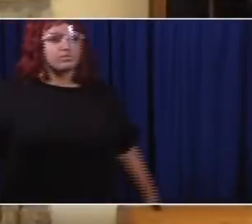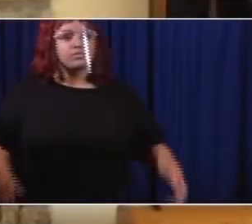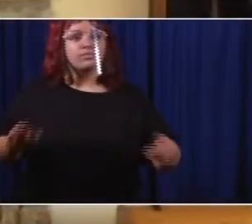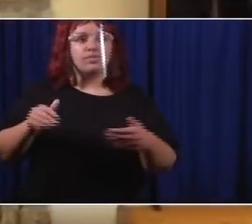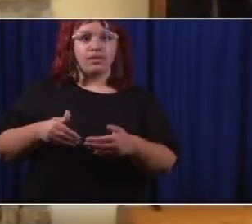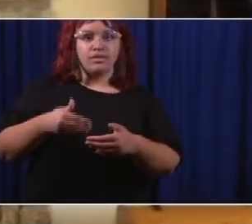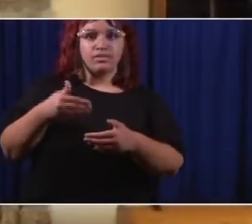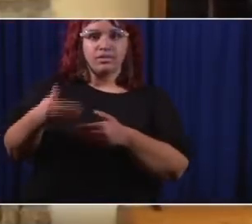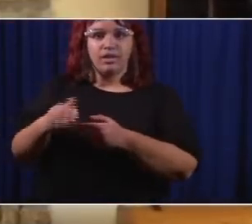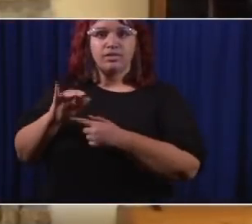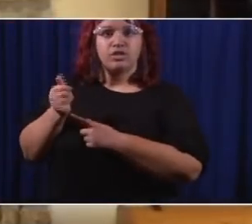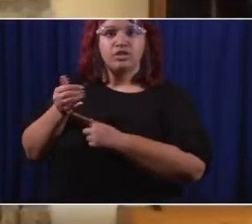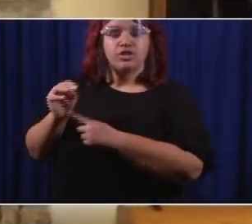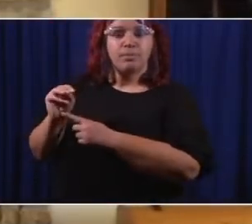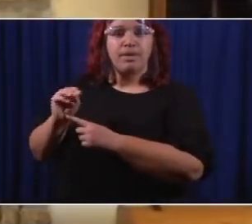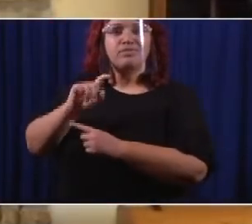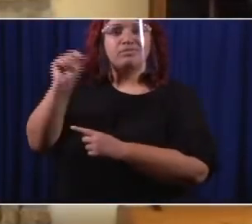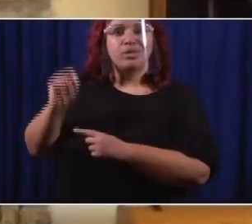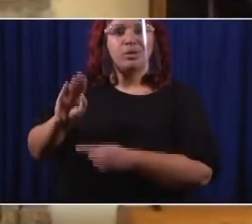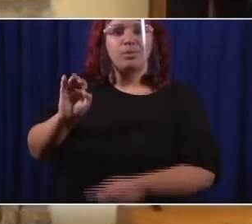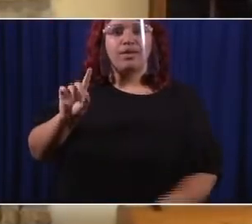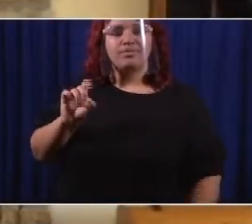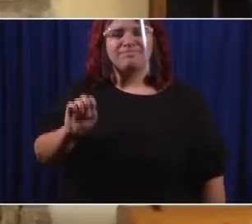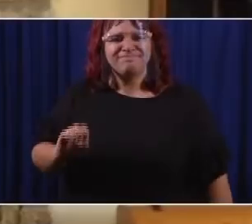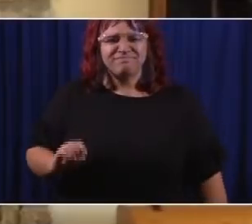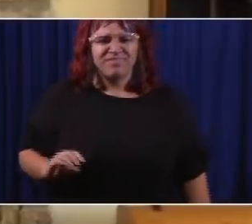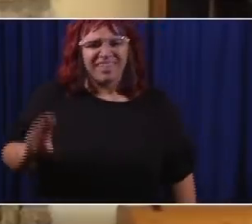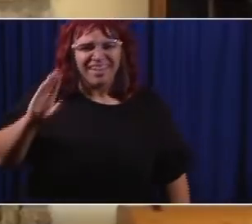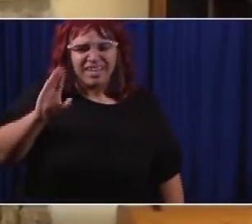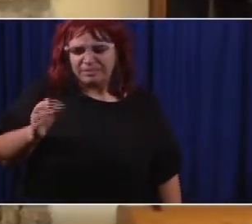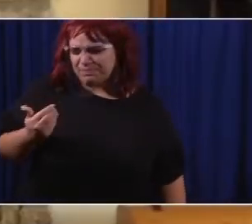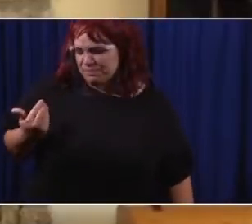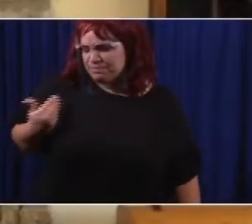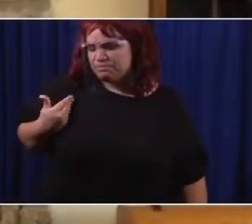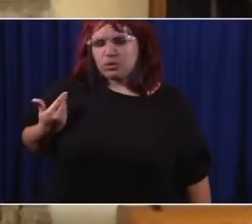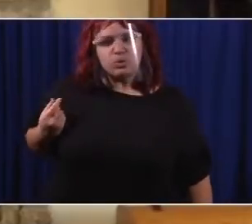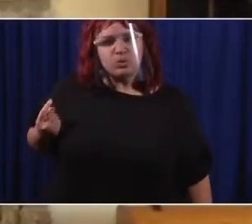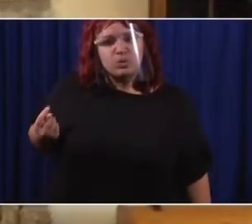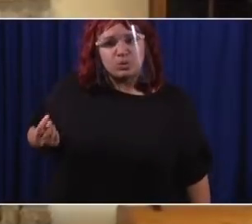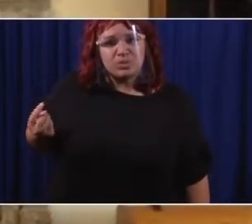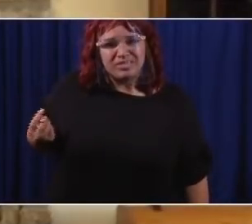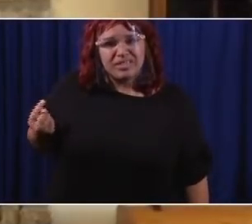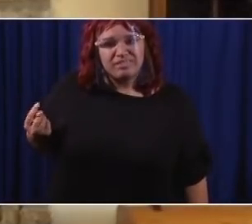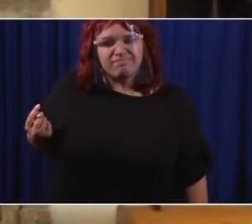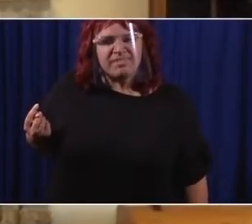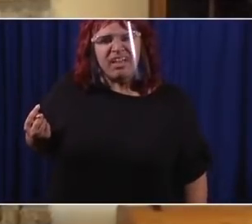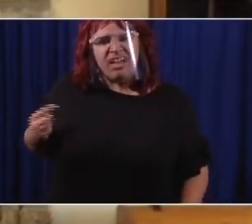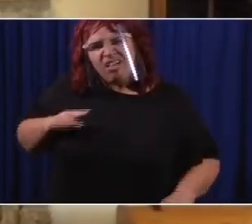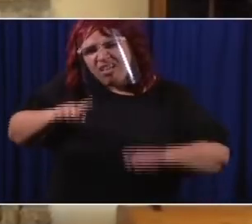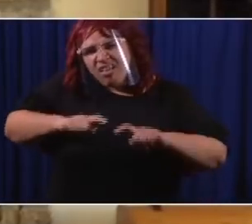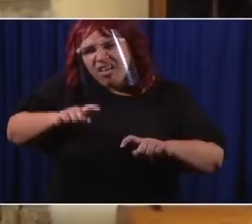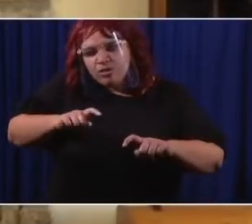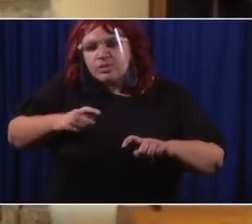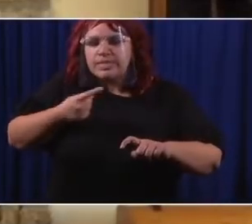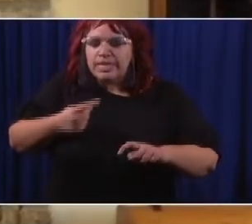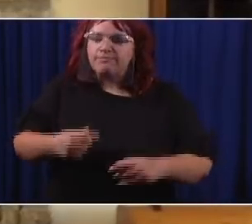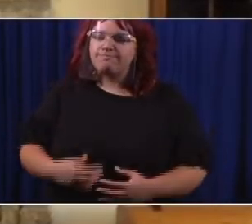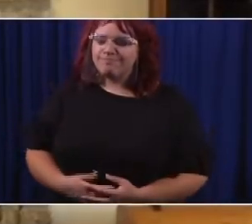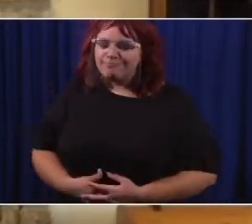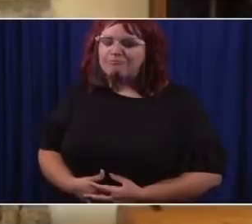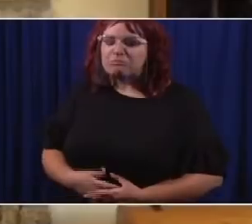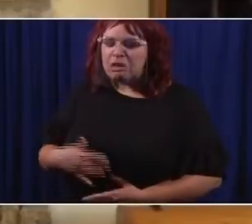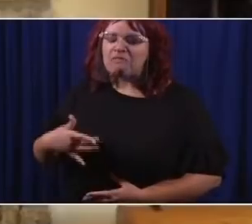Governor. On Tuesday, you told me that you believe that there had been some cases of spread involving the recent political rallies in